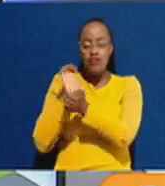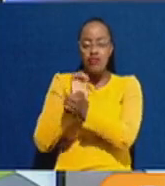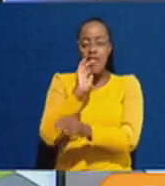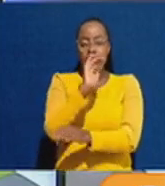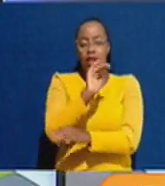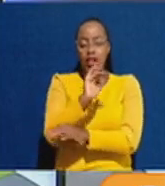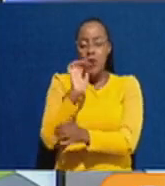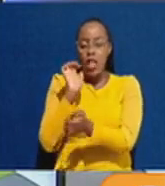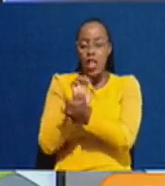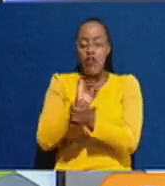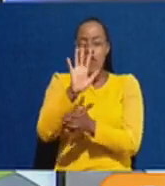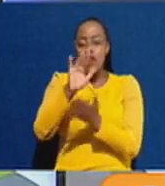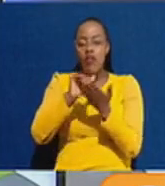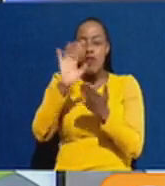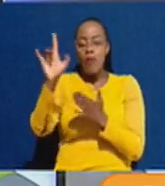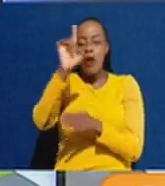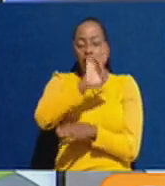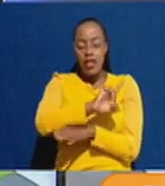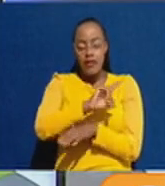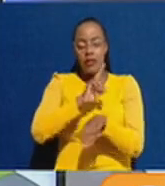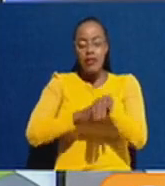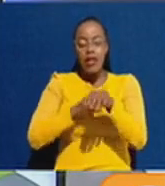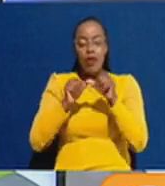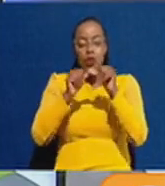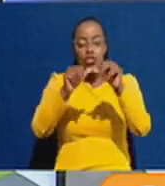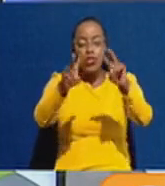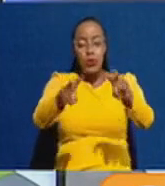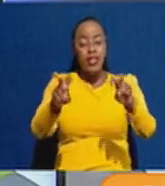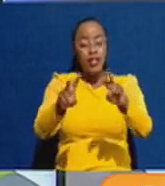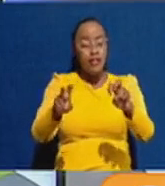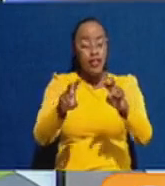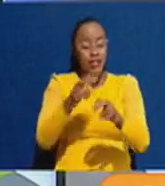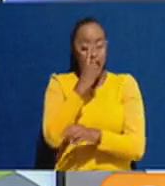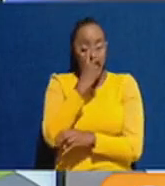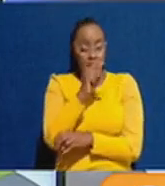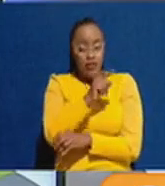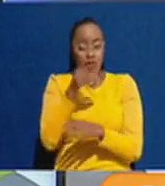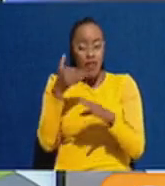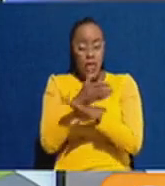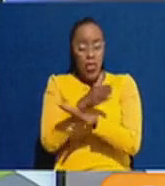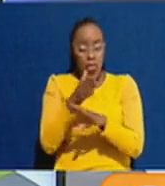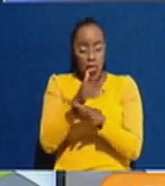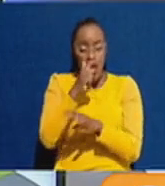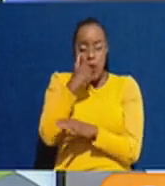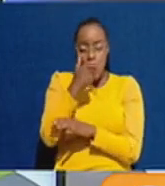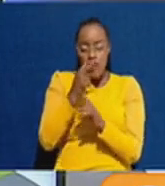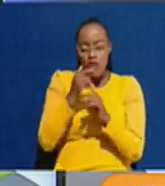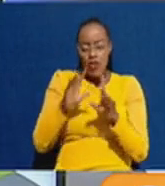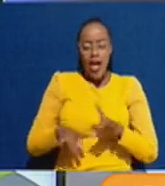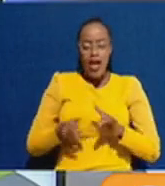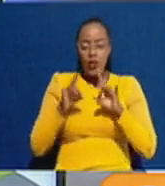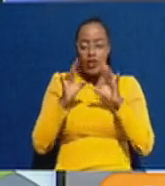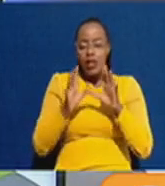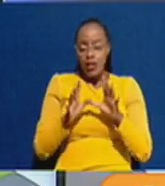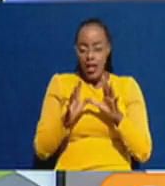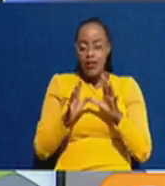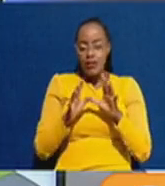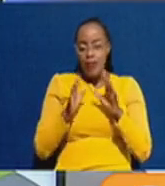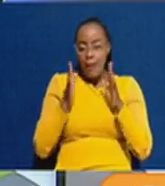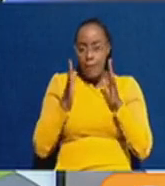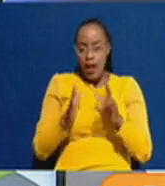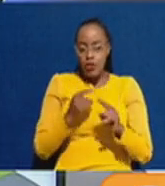to hold them for five more days as investigations continue. The suspected scammers swindled an Australian national 13.5 million